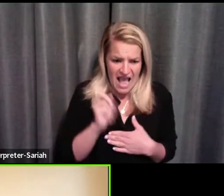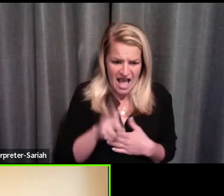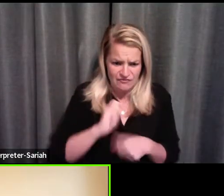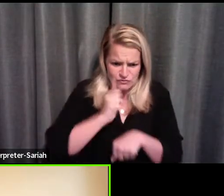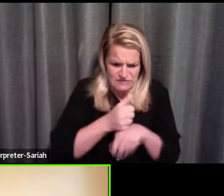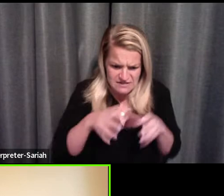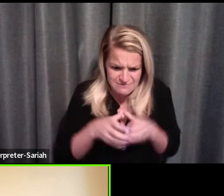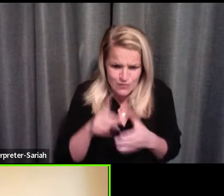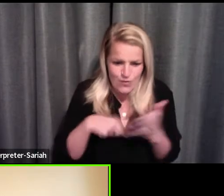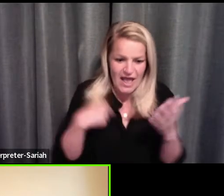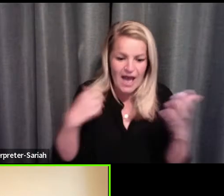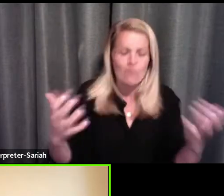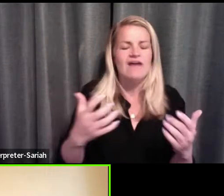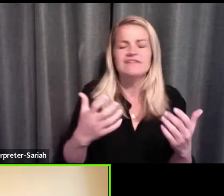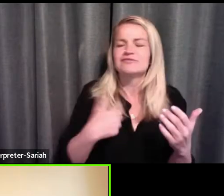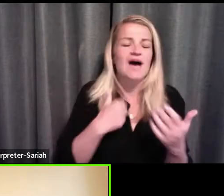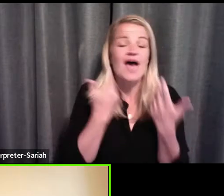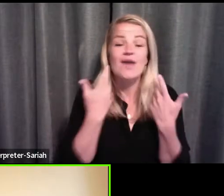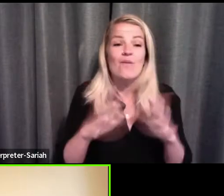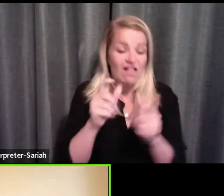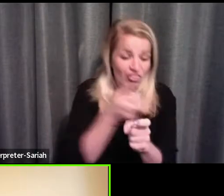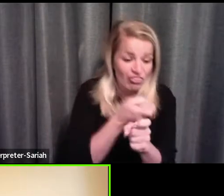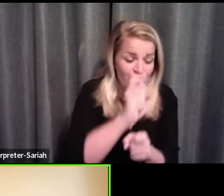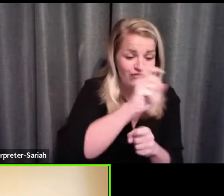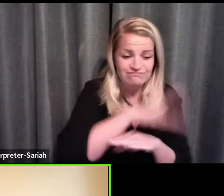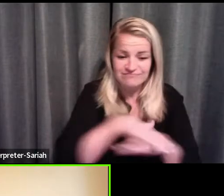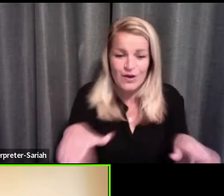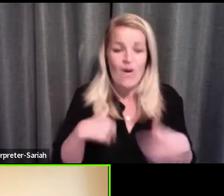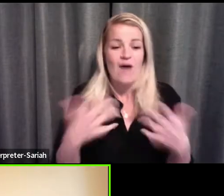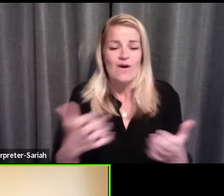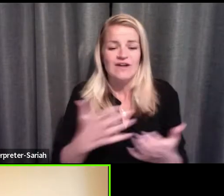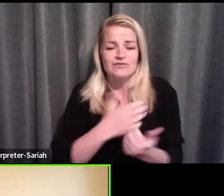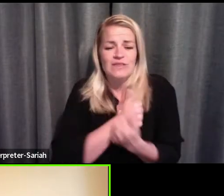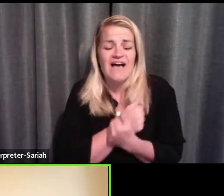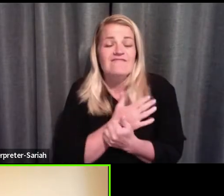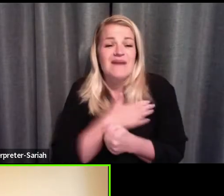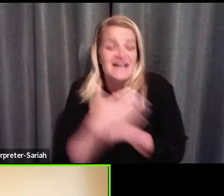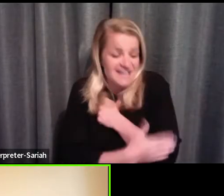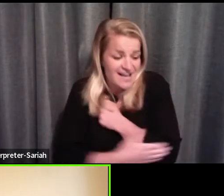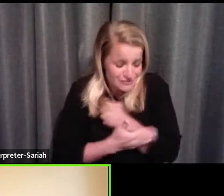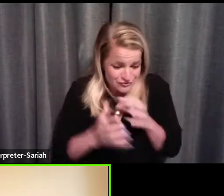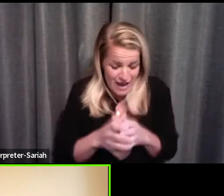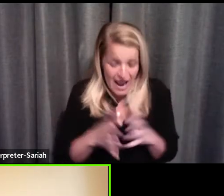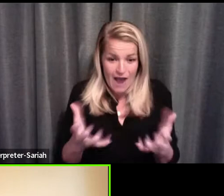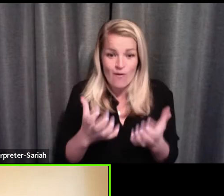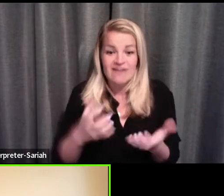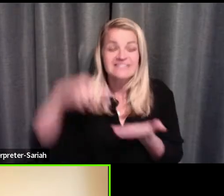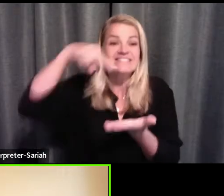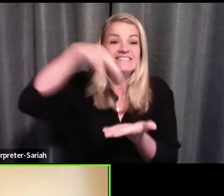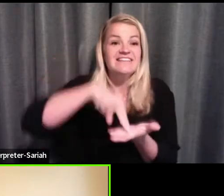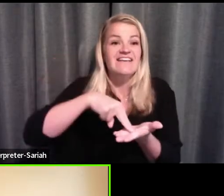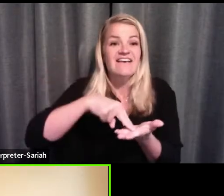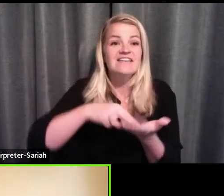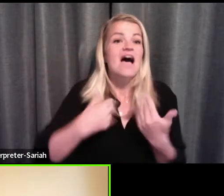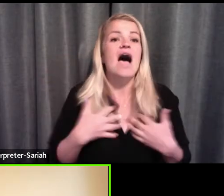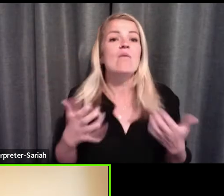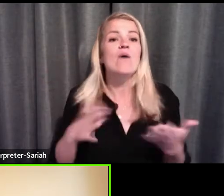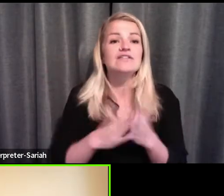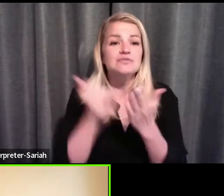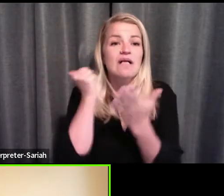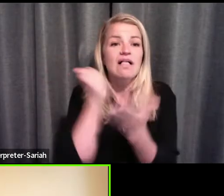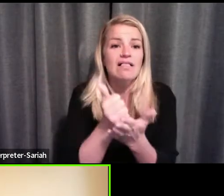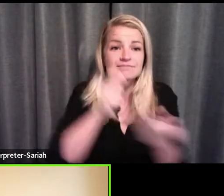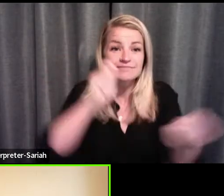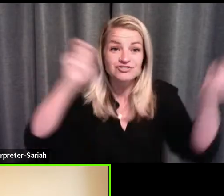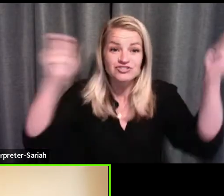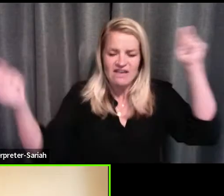not to break it. If I wanna love this land, then I'm gonna have to stand and be the change I want to see. In